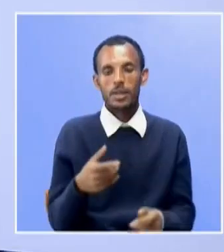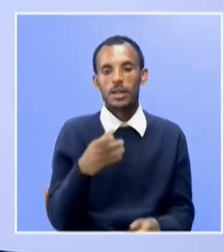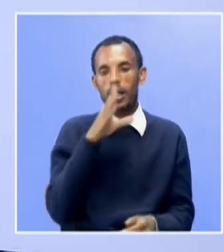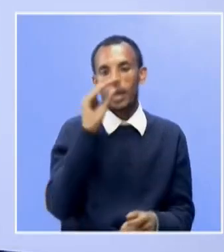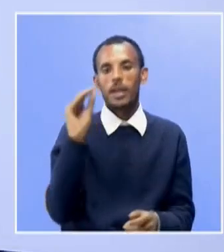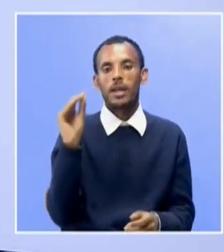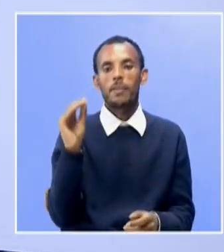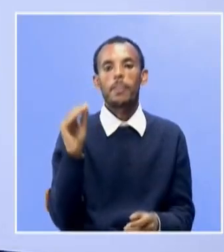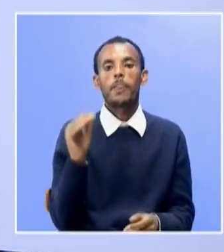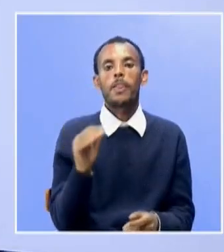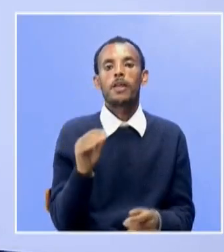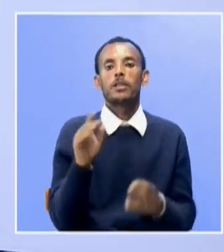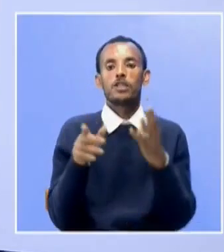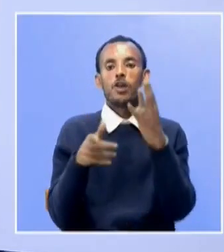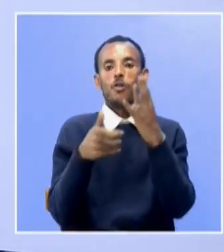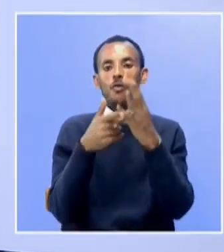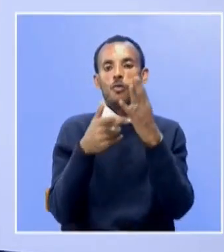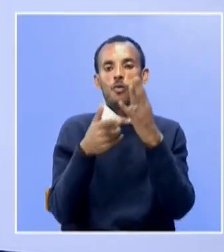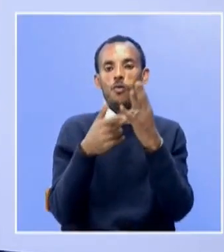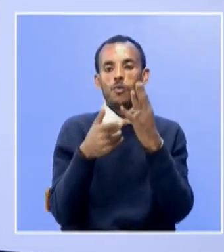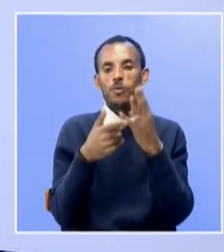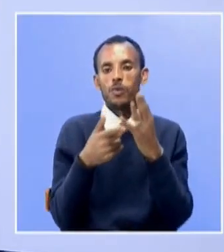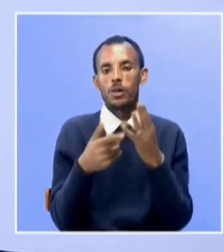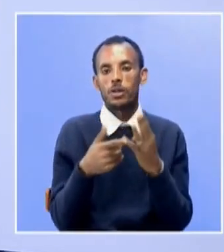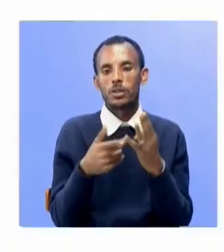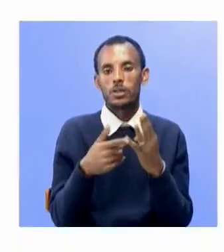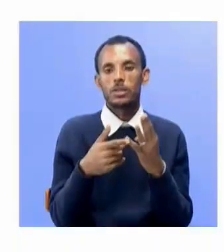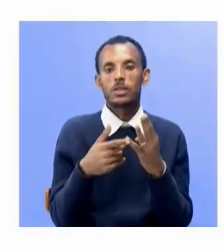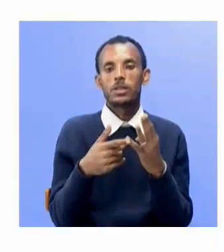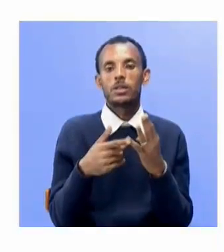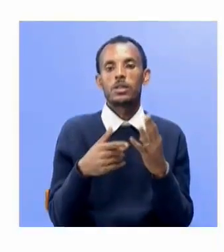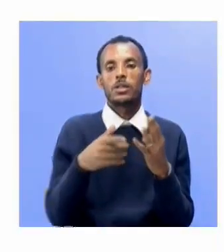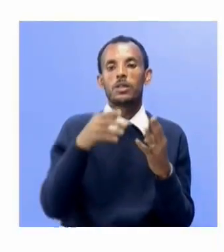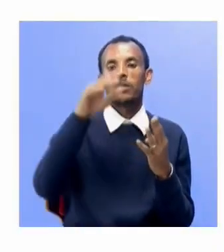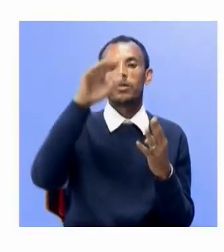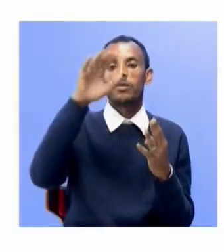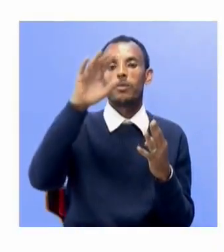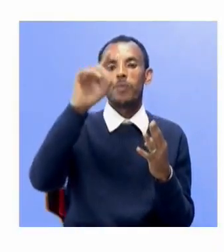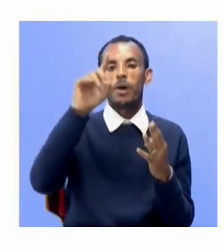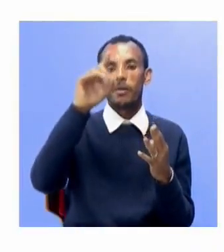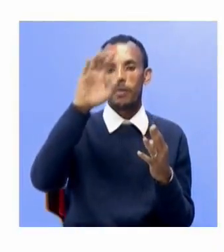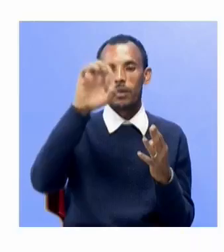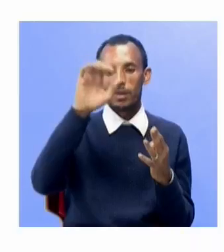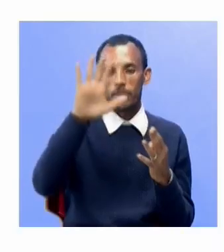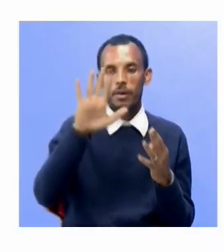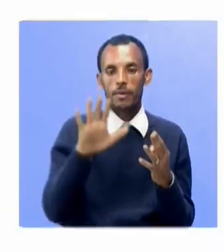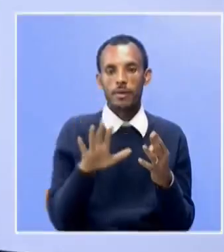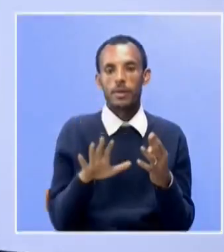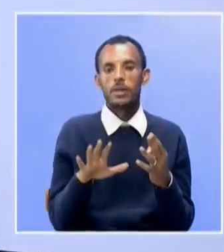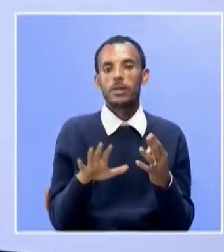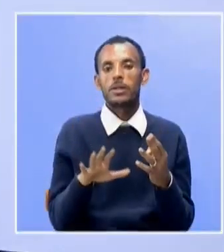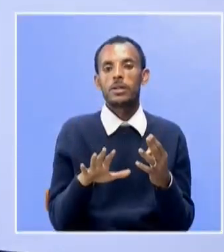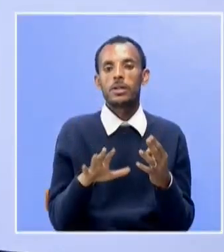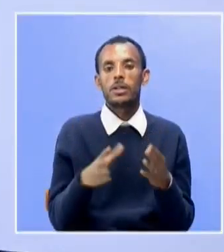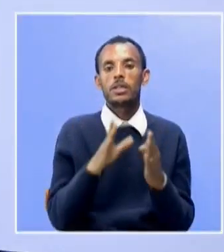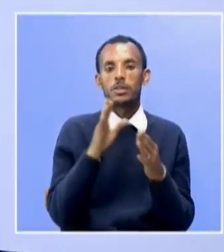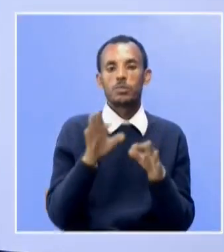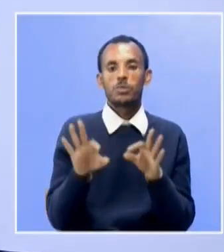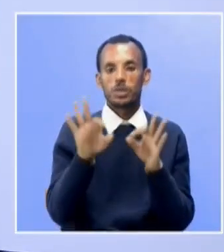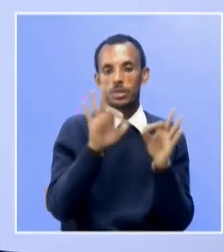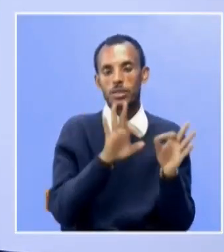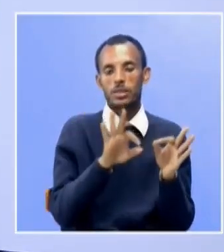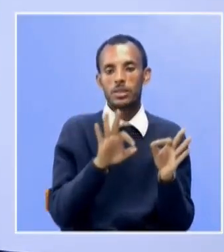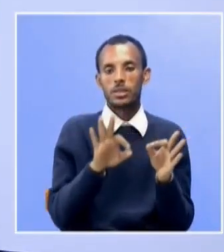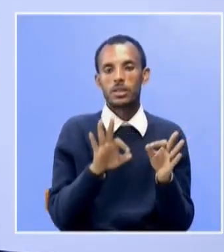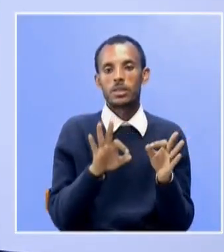and in third column there is 145 here. So let's put one